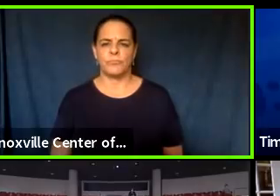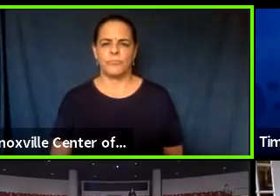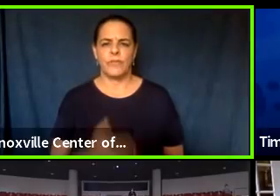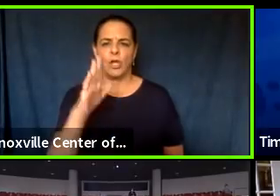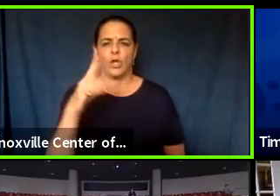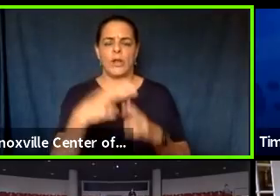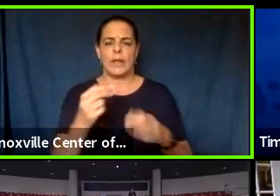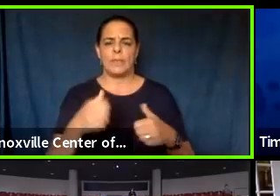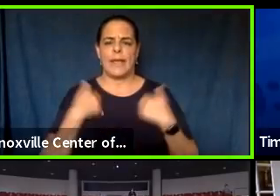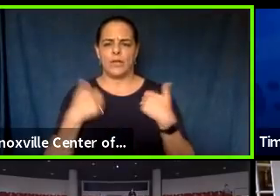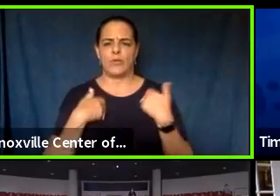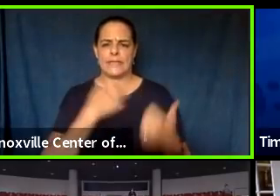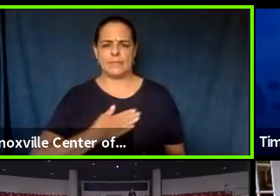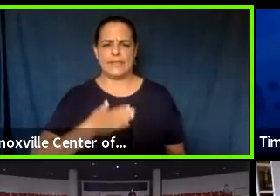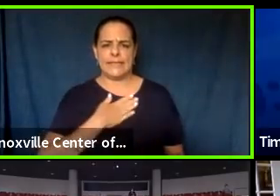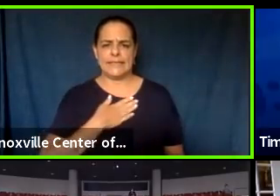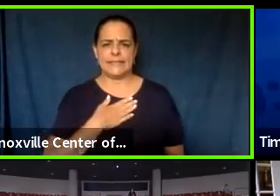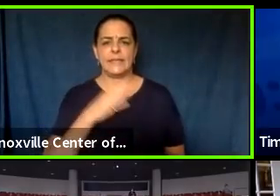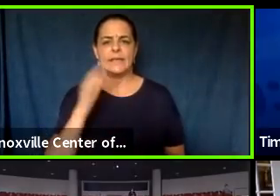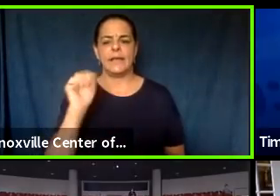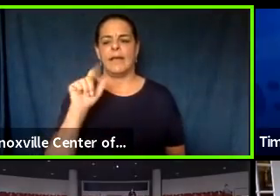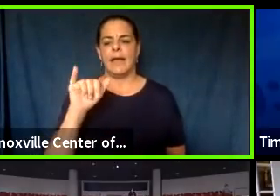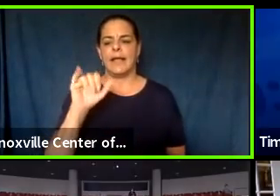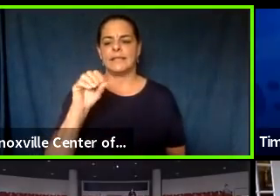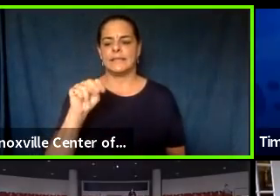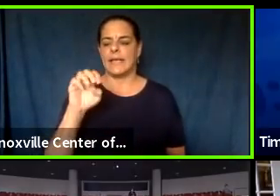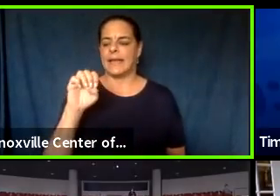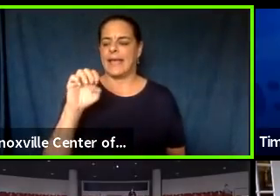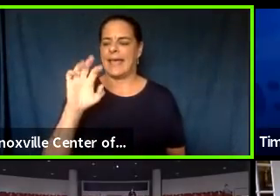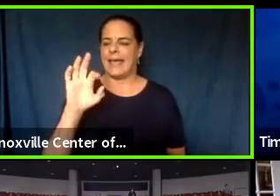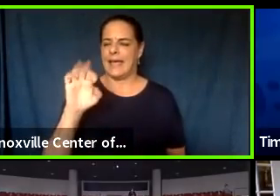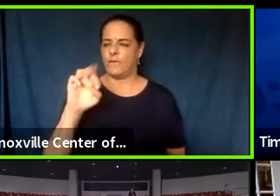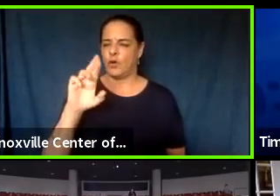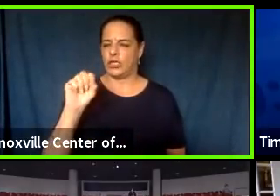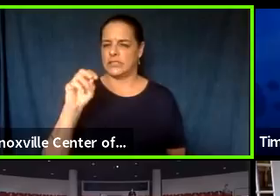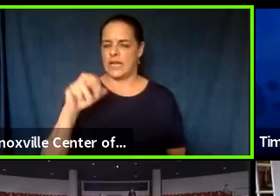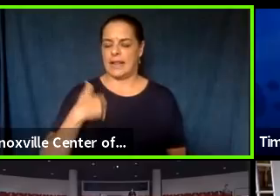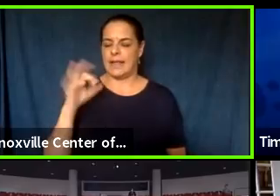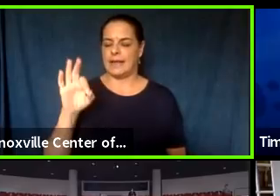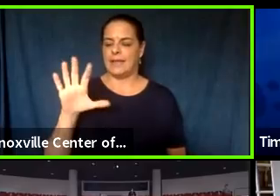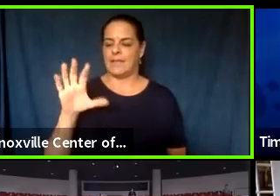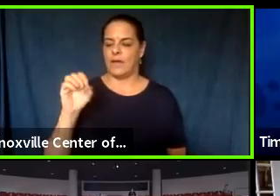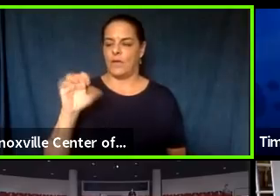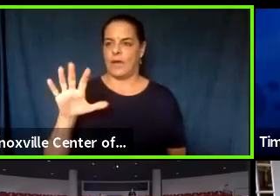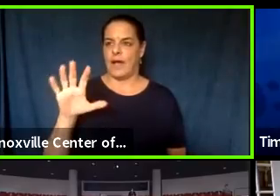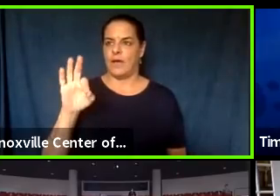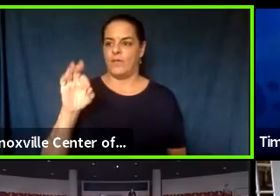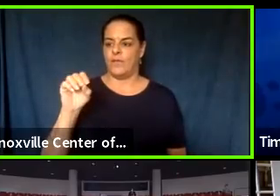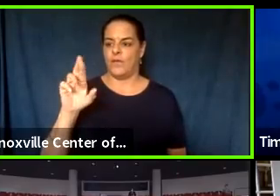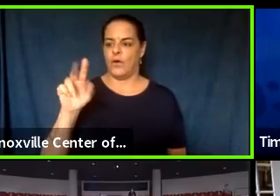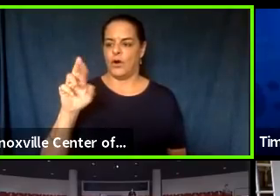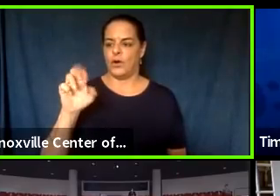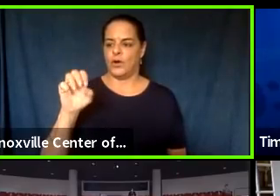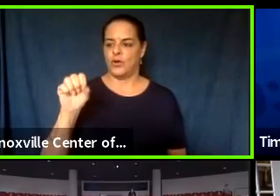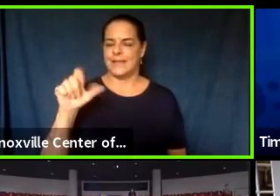Please state your name and address for the record. Thank you. Allison Everson. I live at 9505 Fortress Lane, Knoxville,